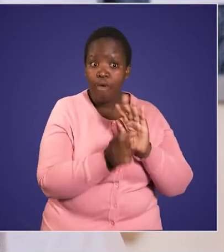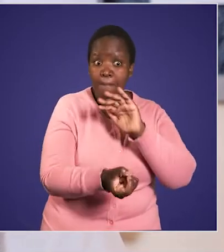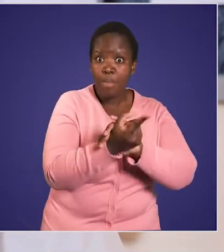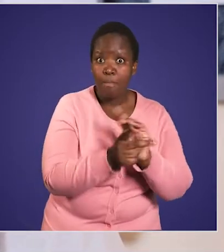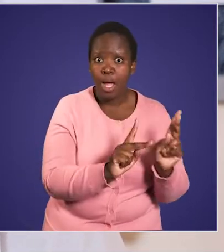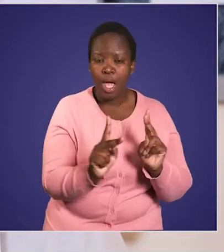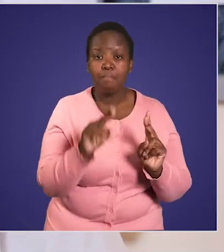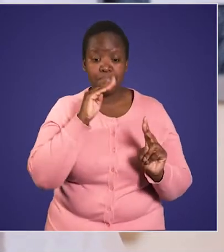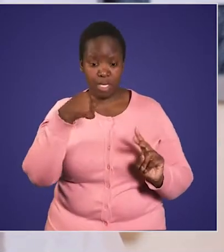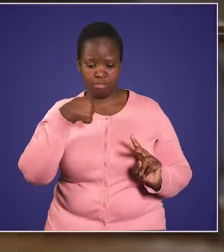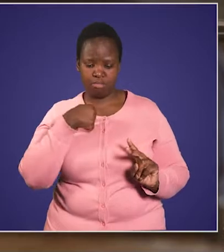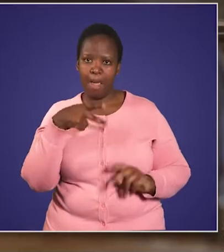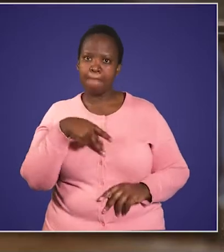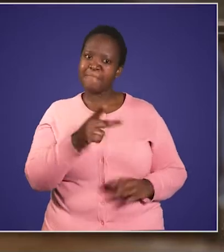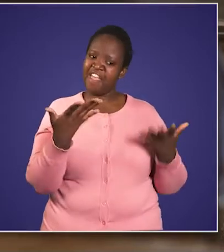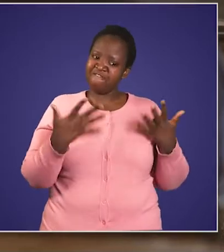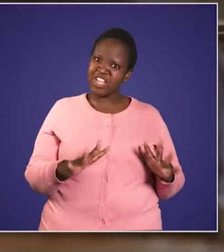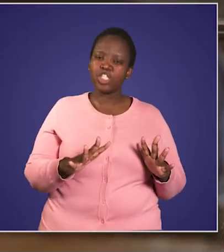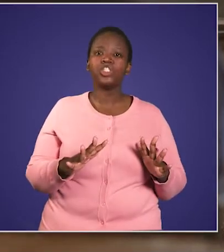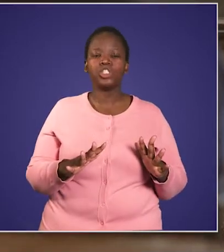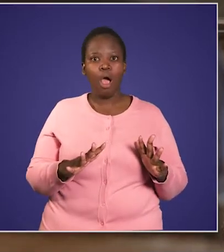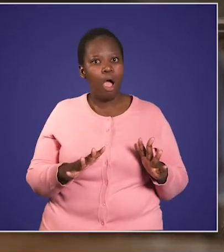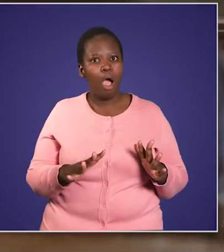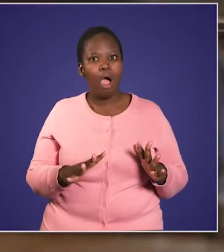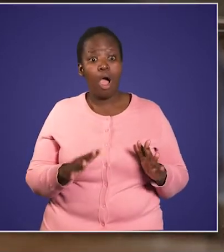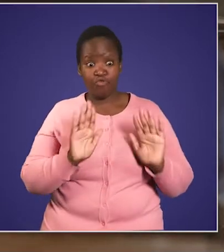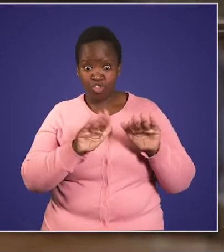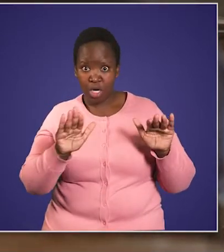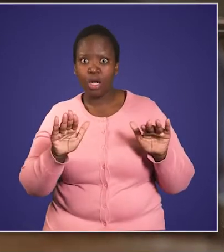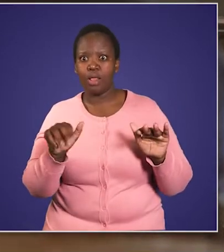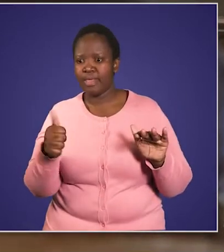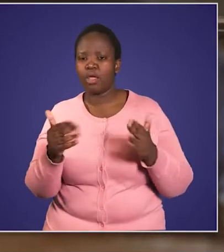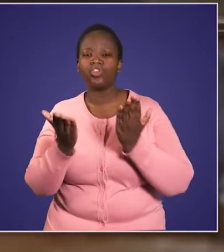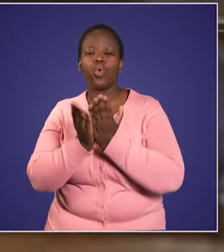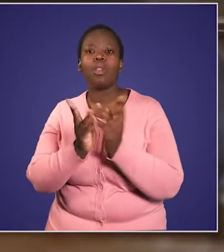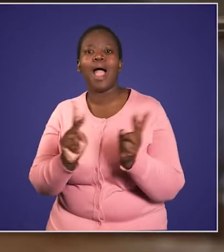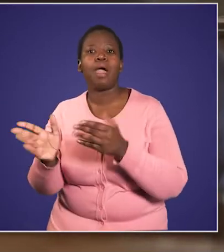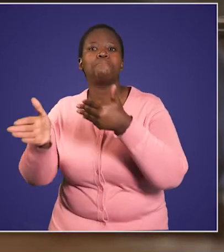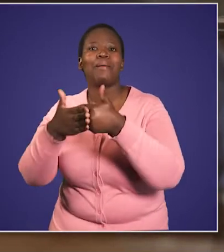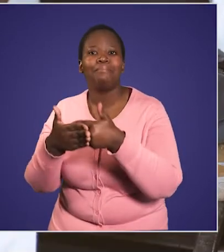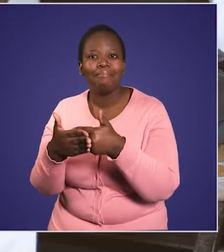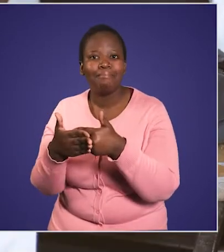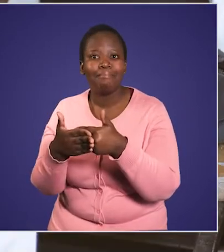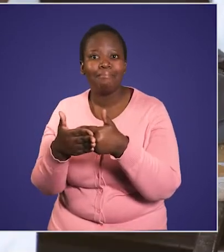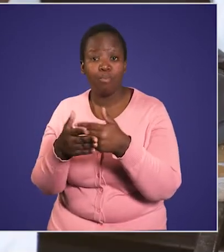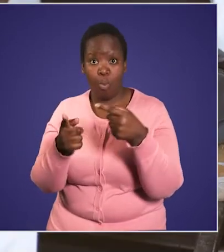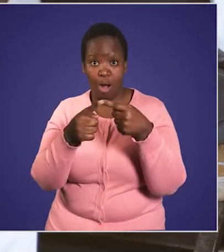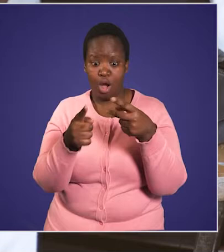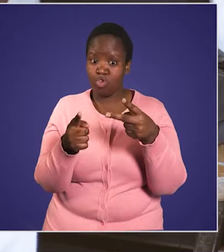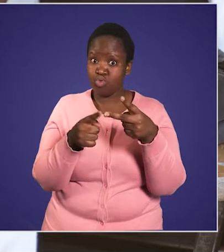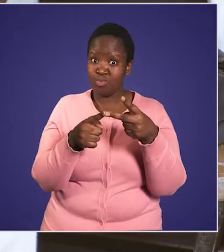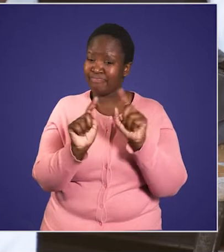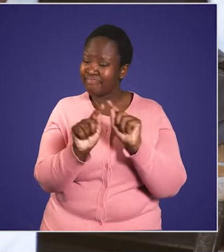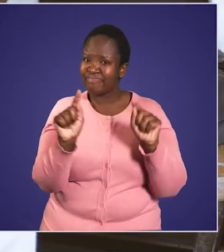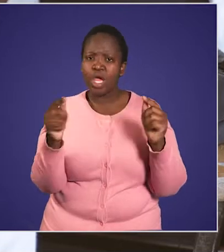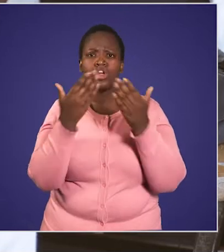fear that after paying the fees for their children, the school might be closed. The other thing is that these learners,